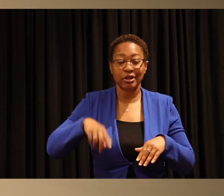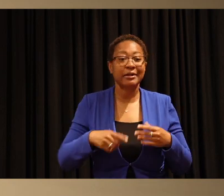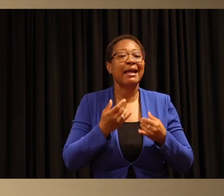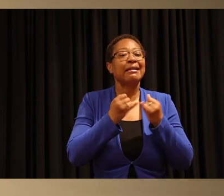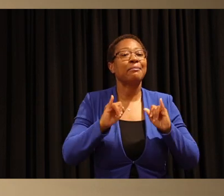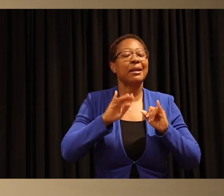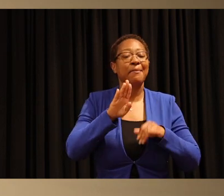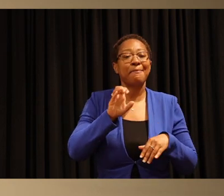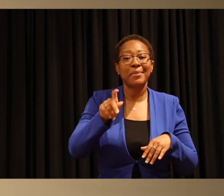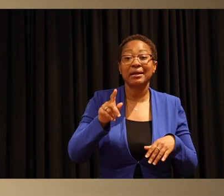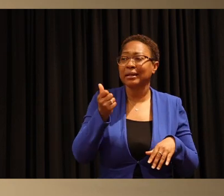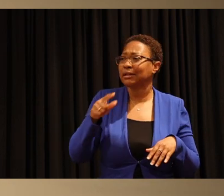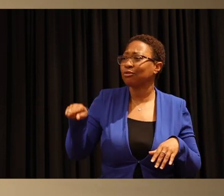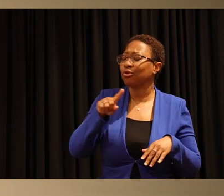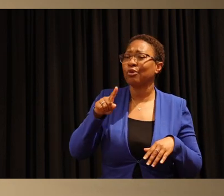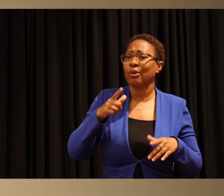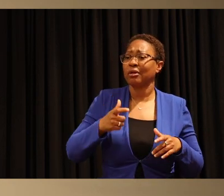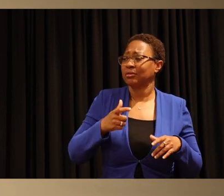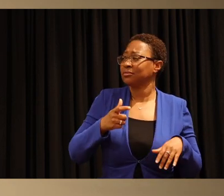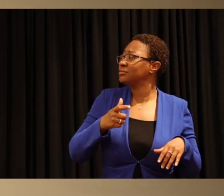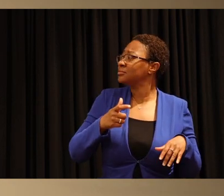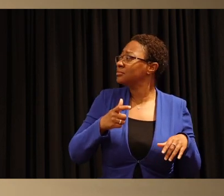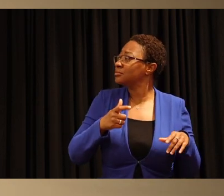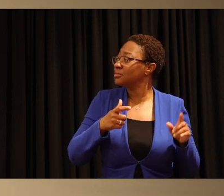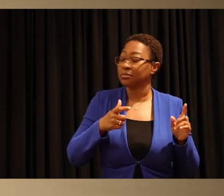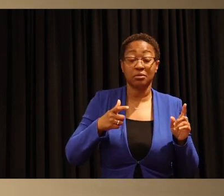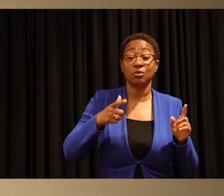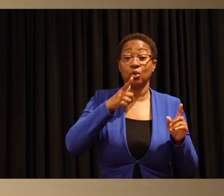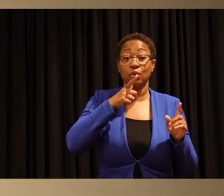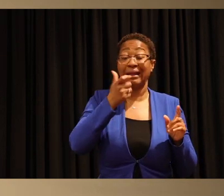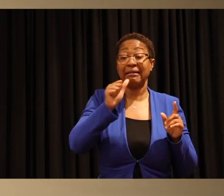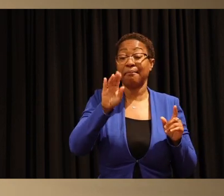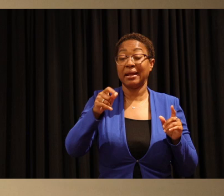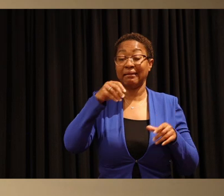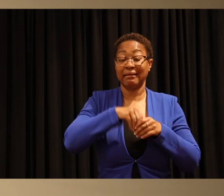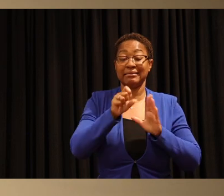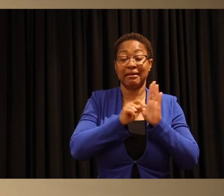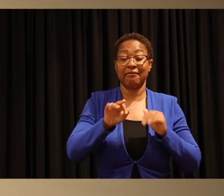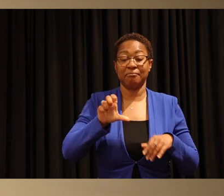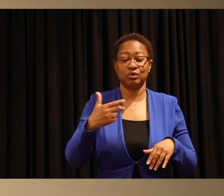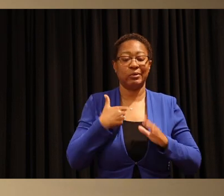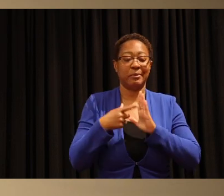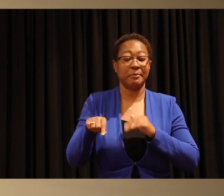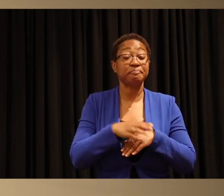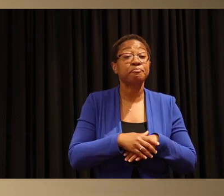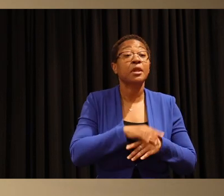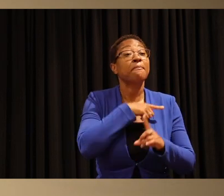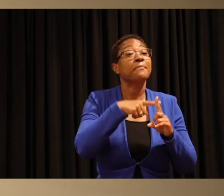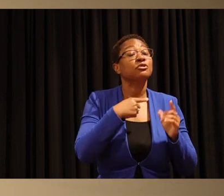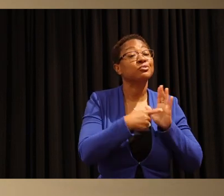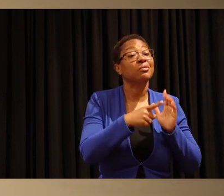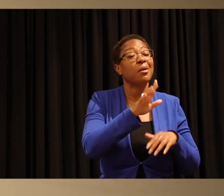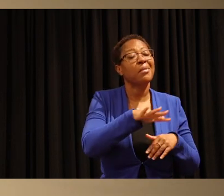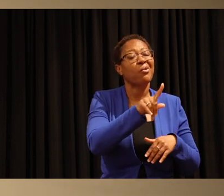Independent Bank, you name it. Anybody who's located here in the state of Michigan, we represent them. We also represent about 140 other companies